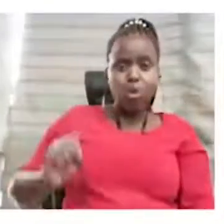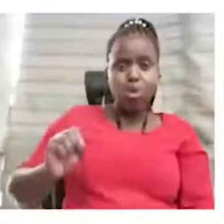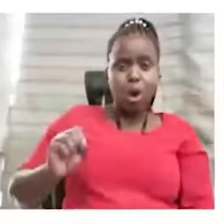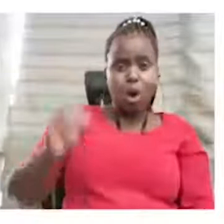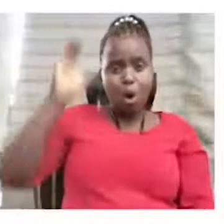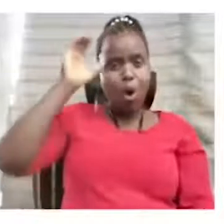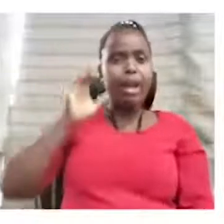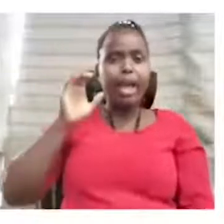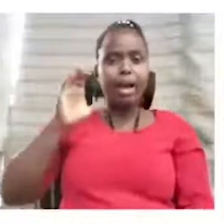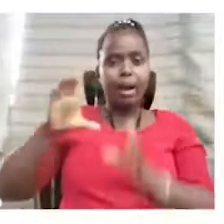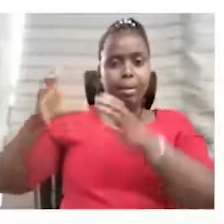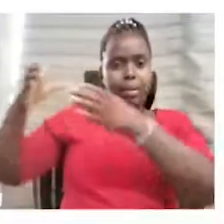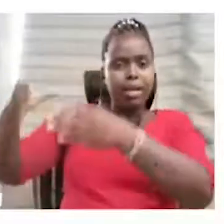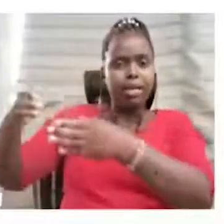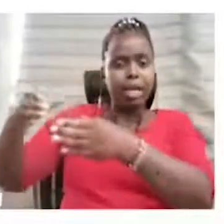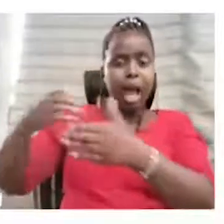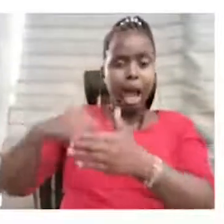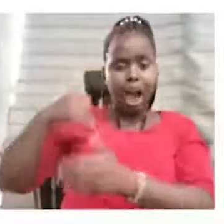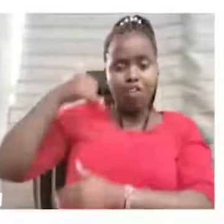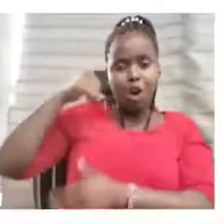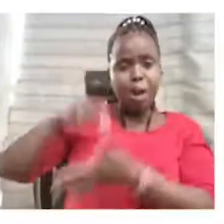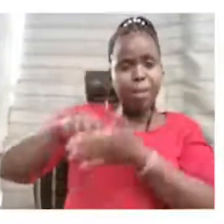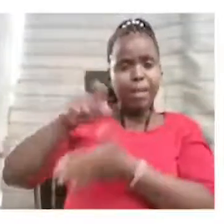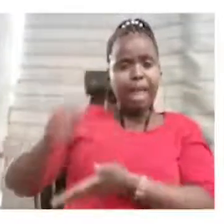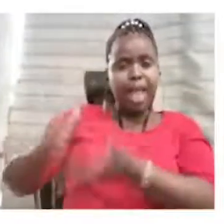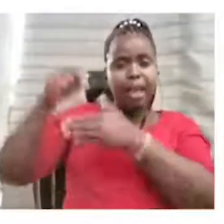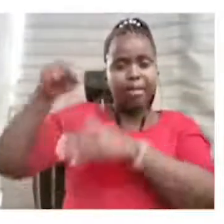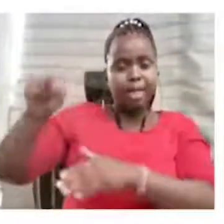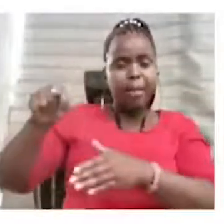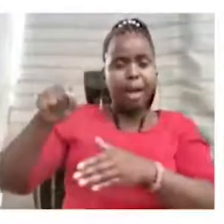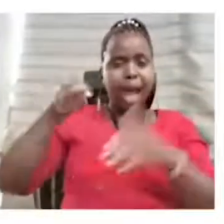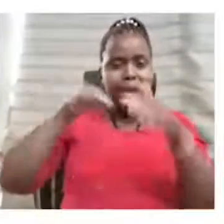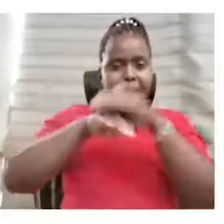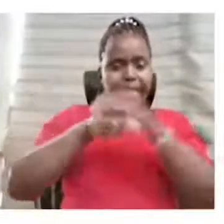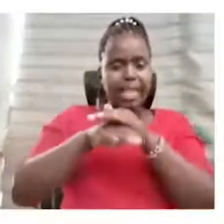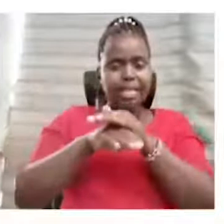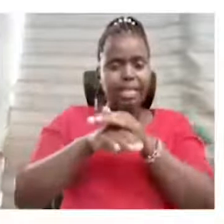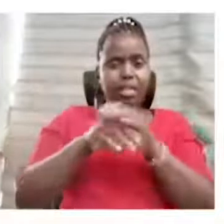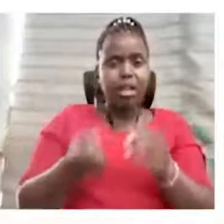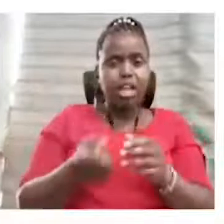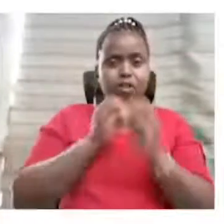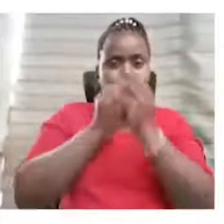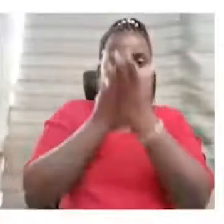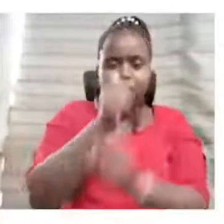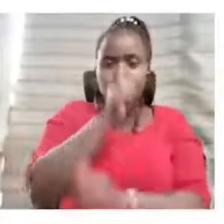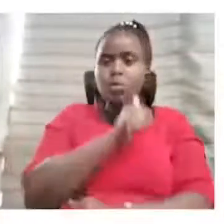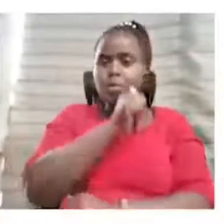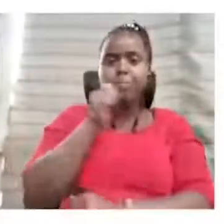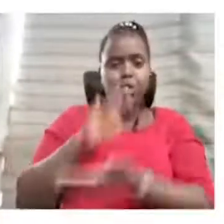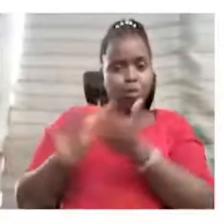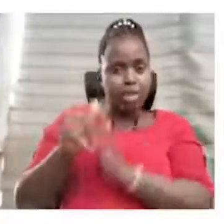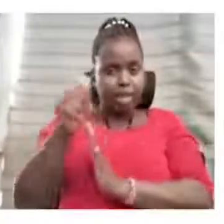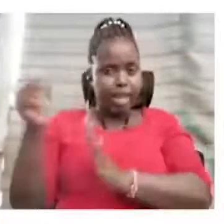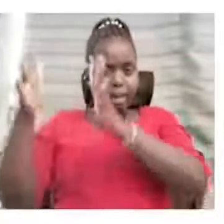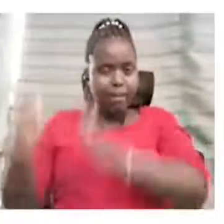watch. So this enables them to actually access their messages privately. We did create the dot braille watch as well as a dot